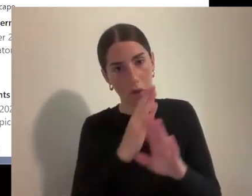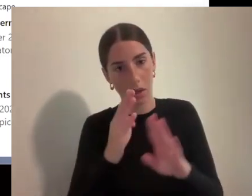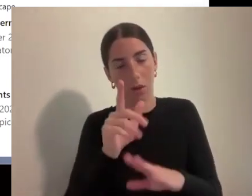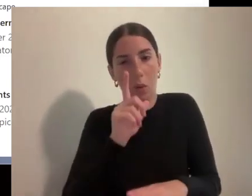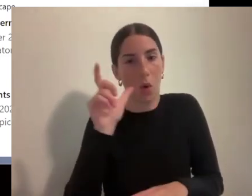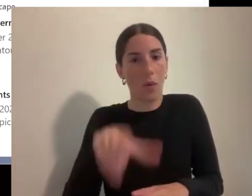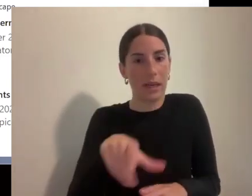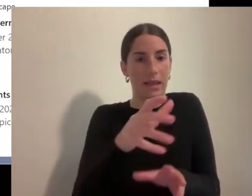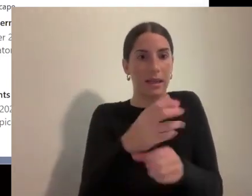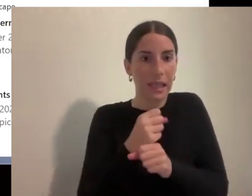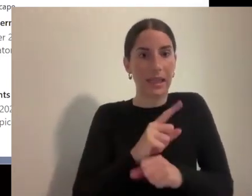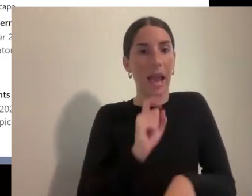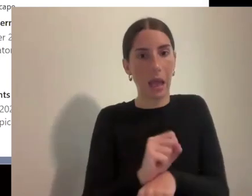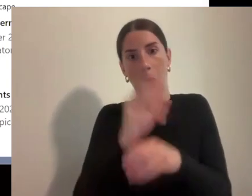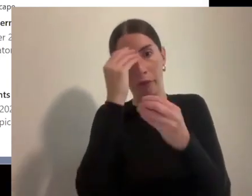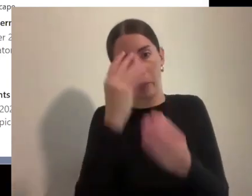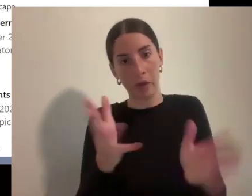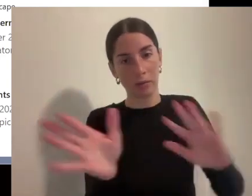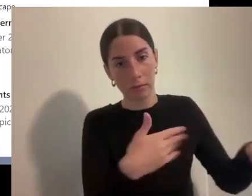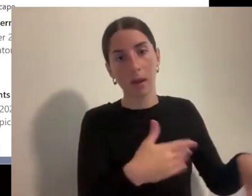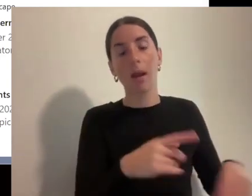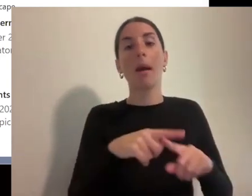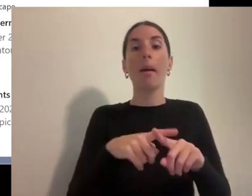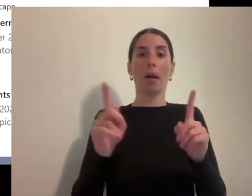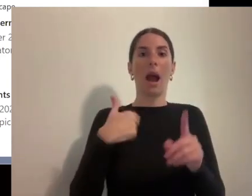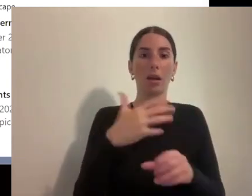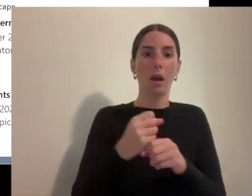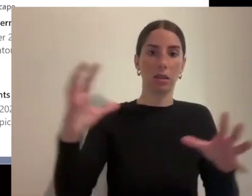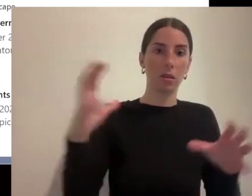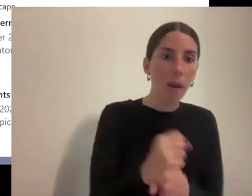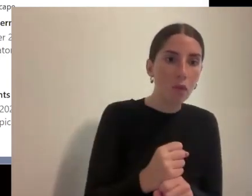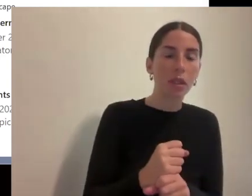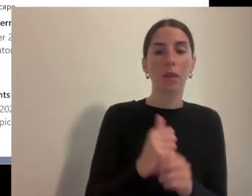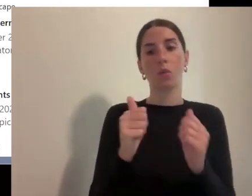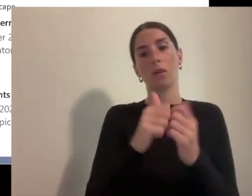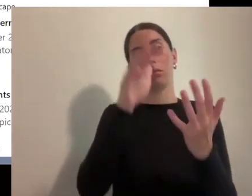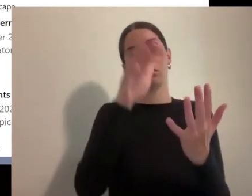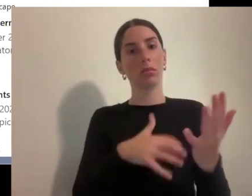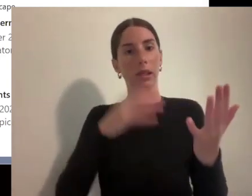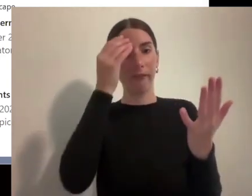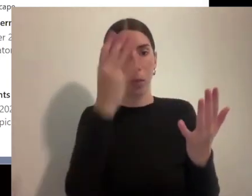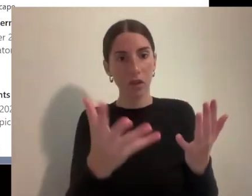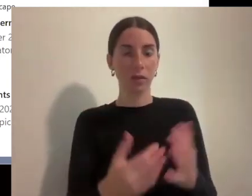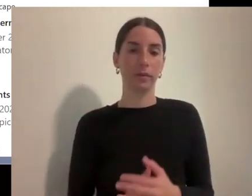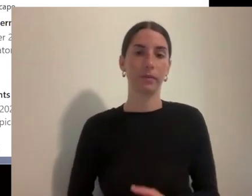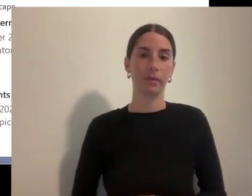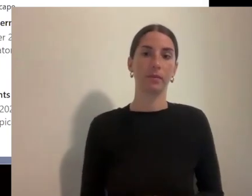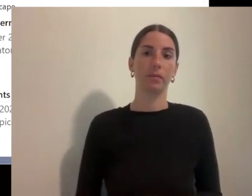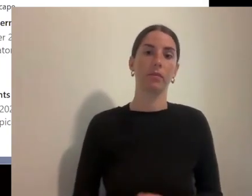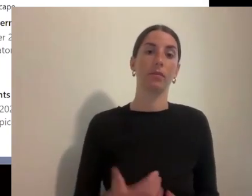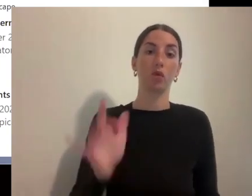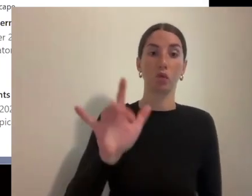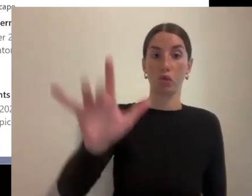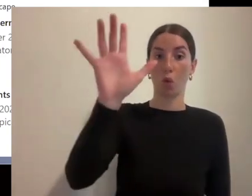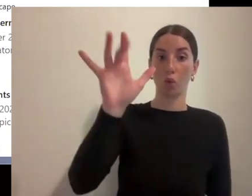the actual information. But I got a summary here, and then I got this information. And when I scroll down,